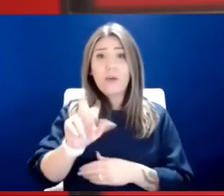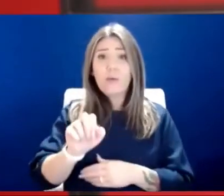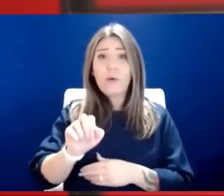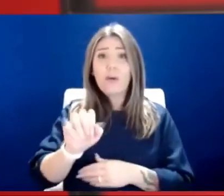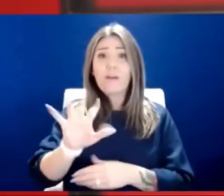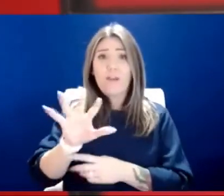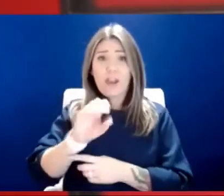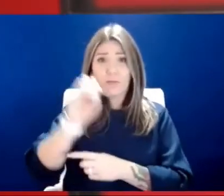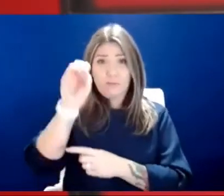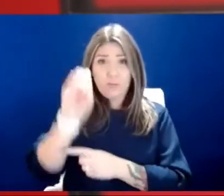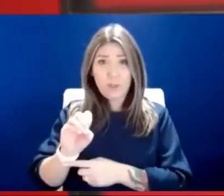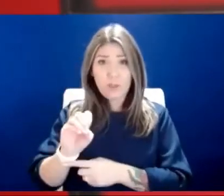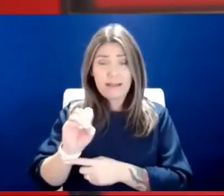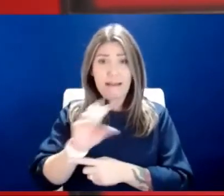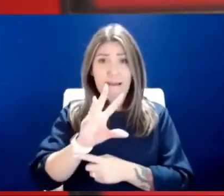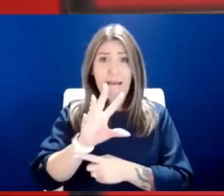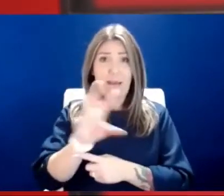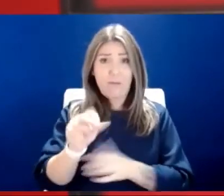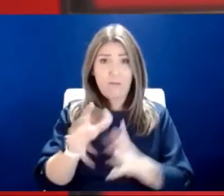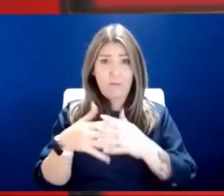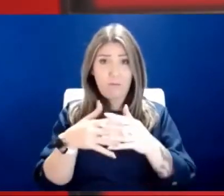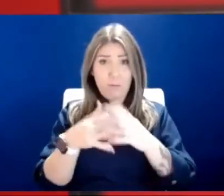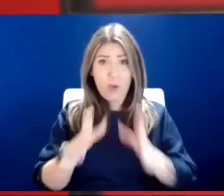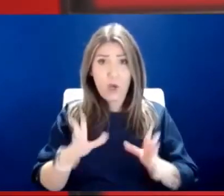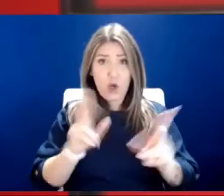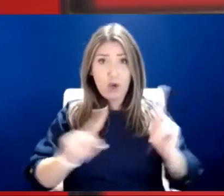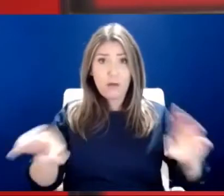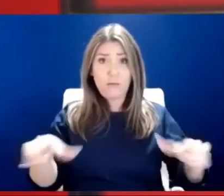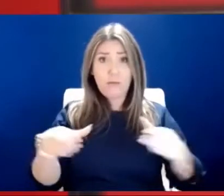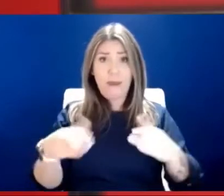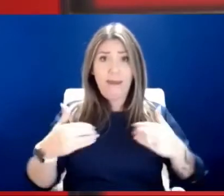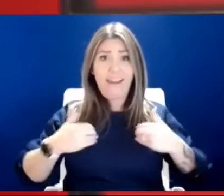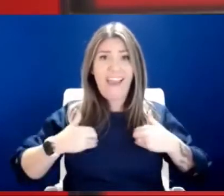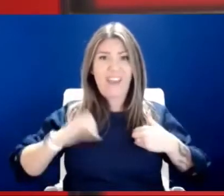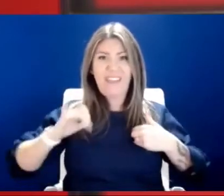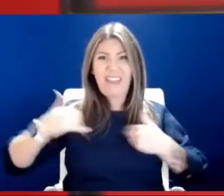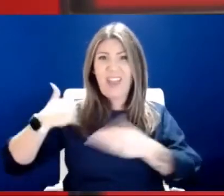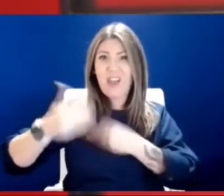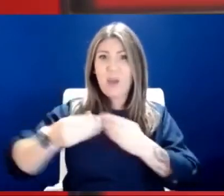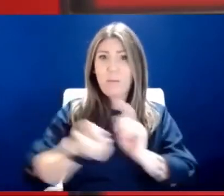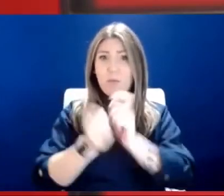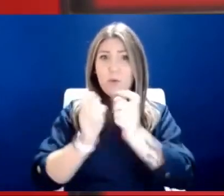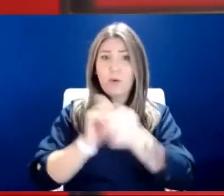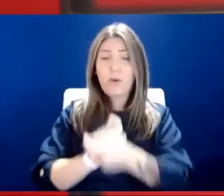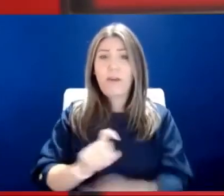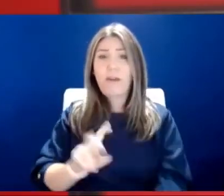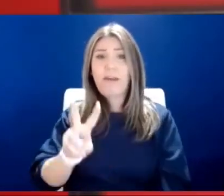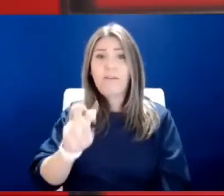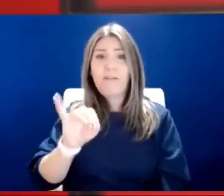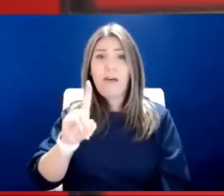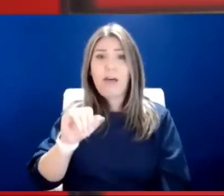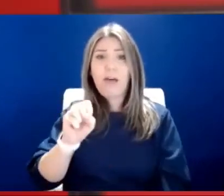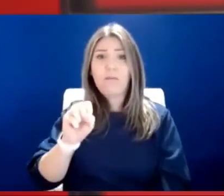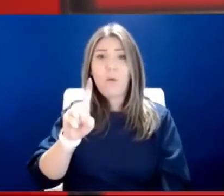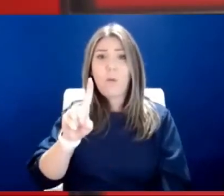3.5% African American population carry this mutation. It's called VAL121ILE.